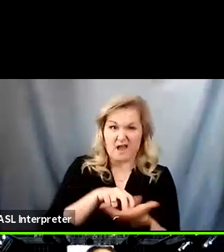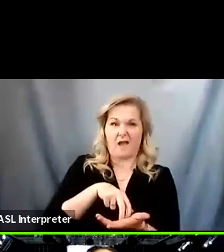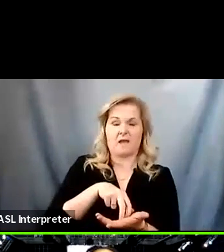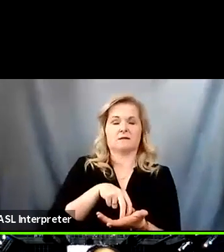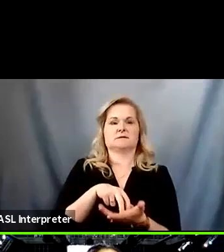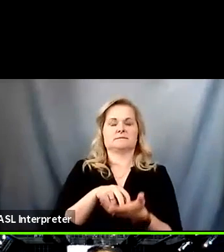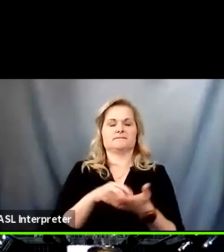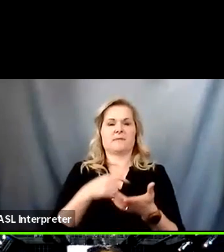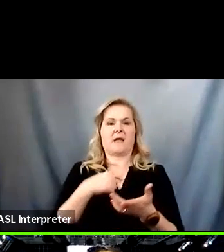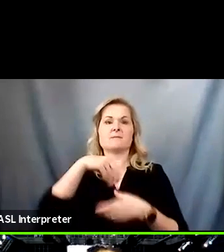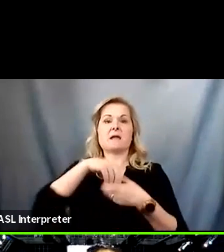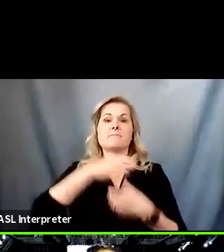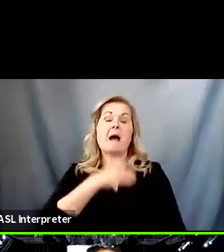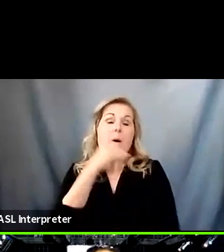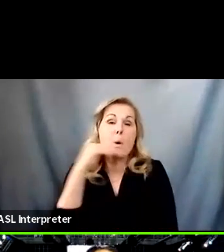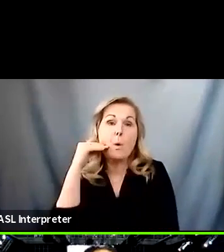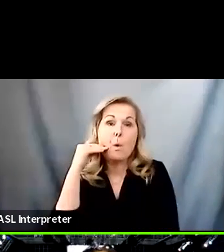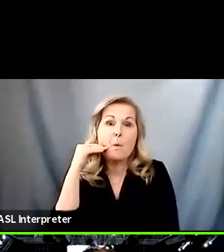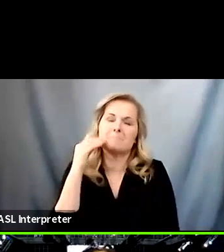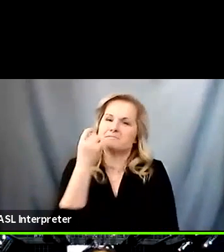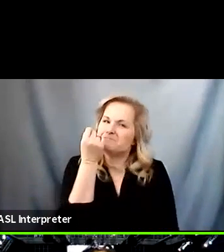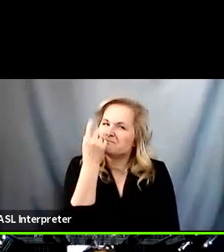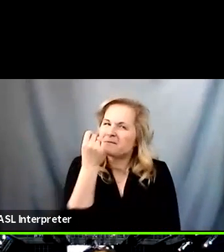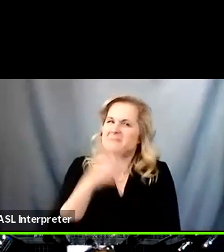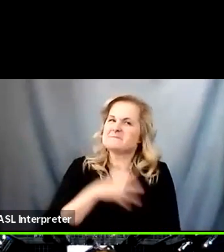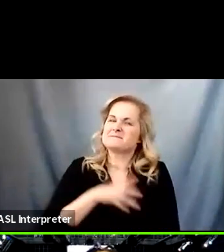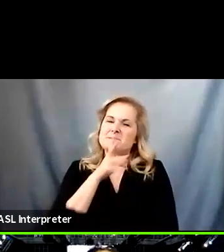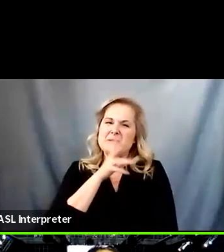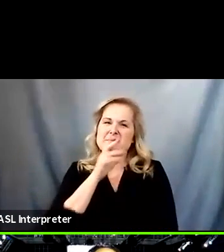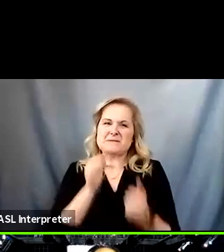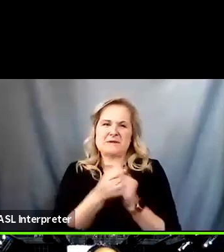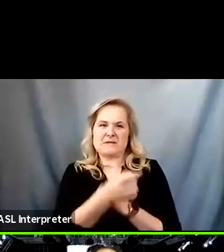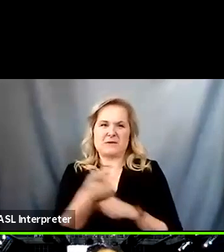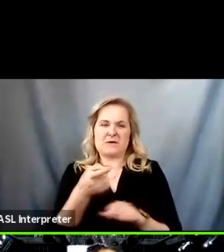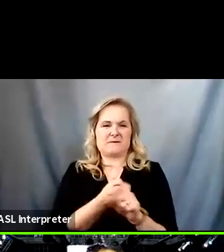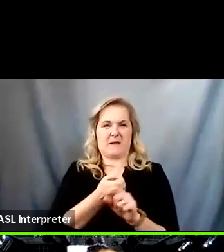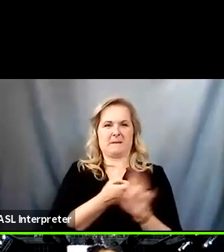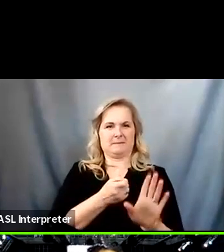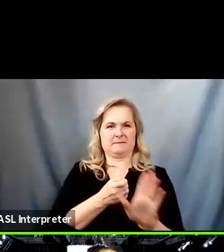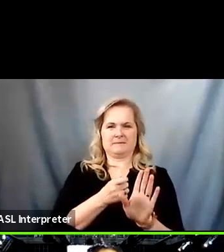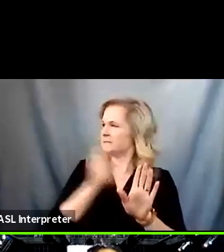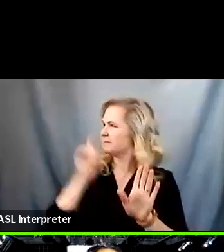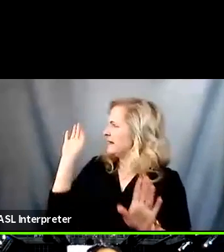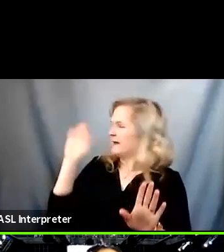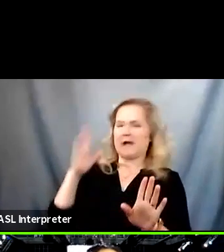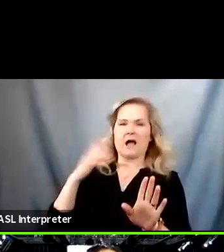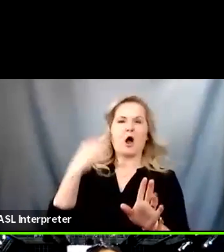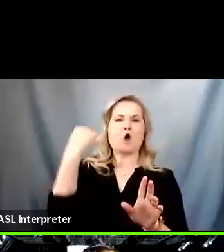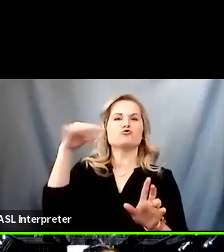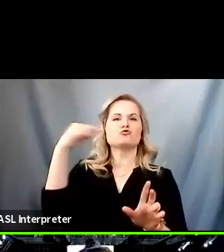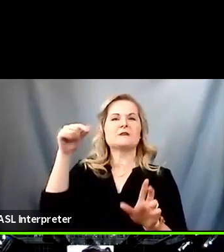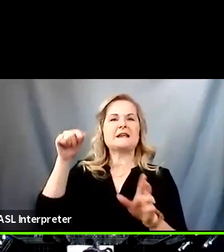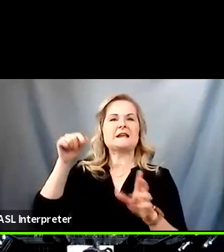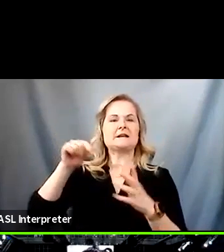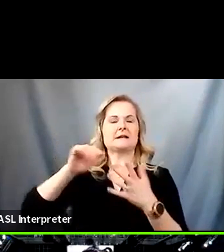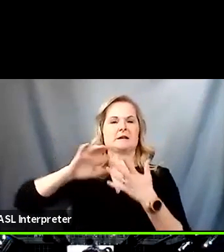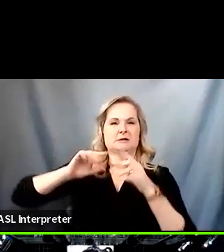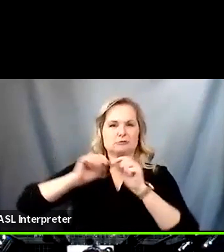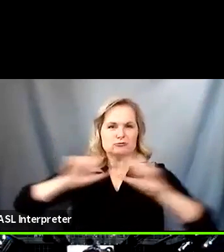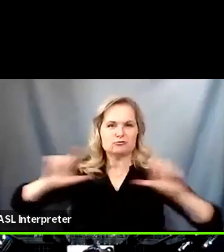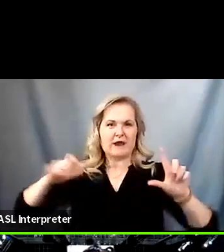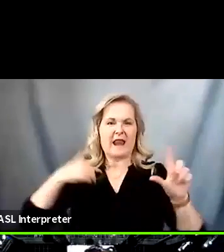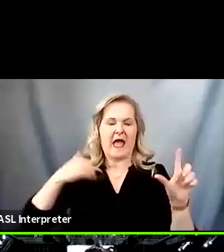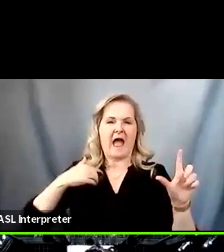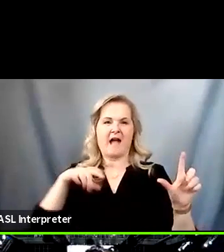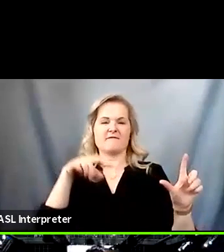I'm in my home, but I'm speaking to you from in front of a green screen that has a black box theater projected